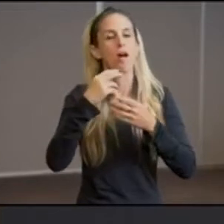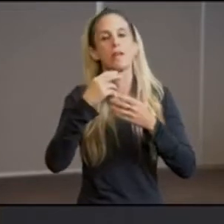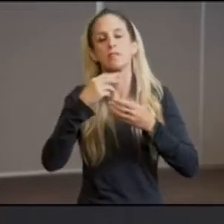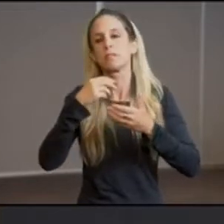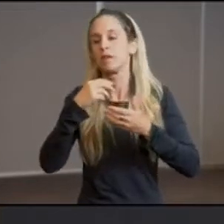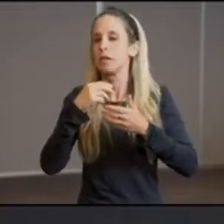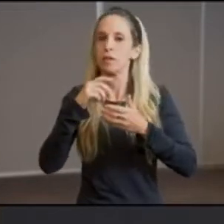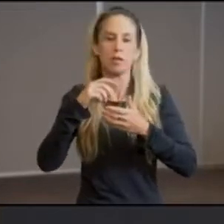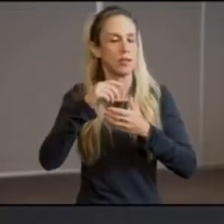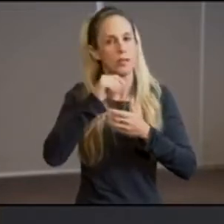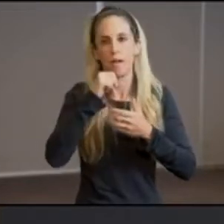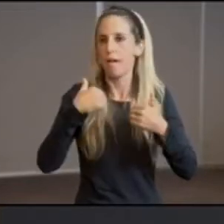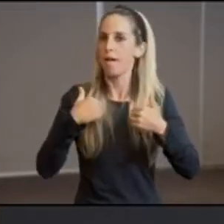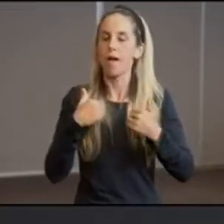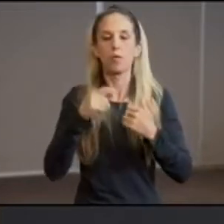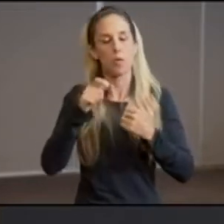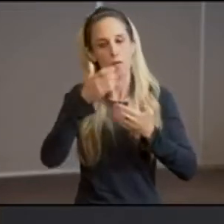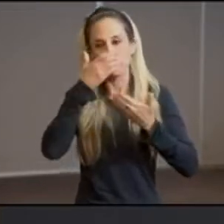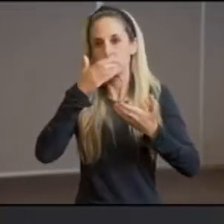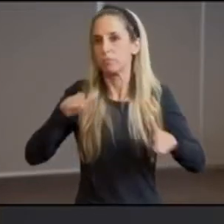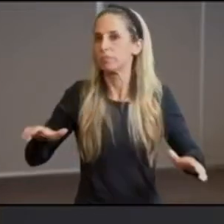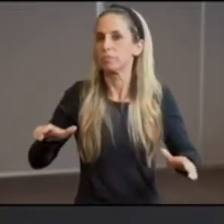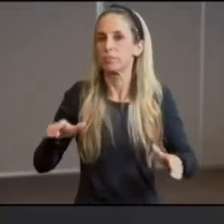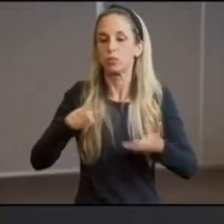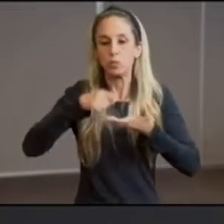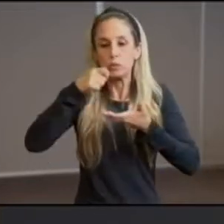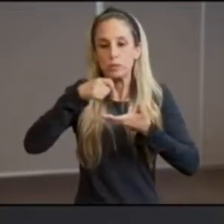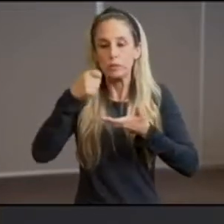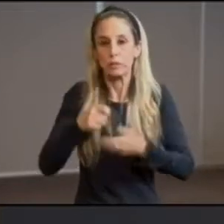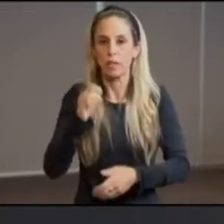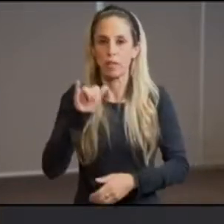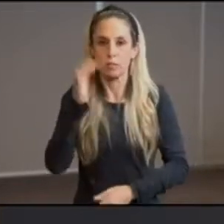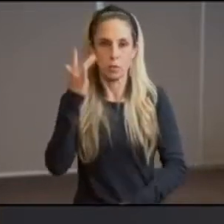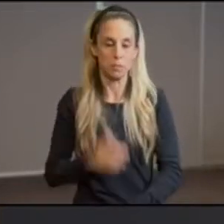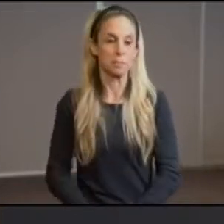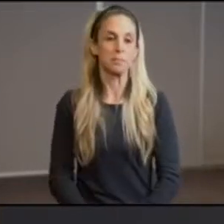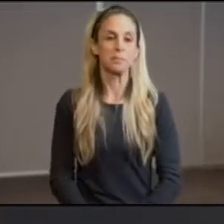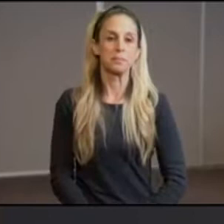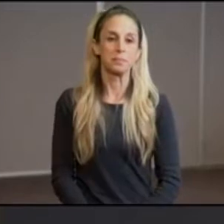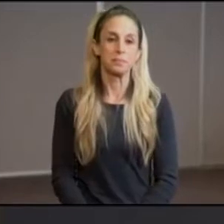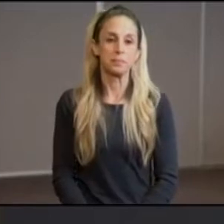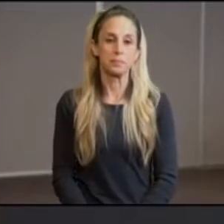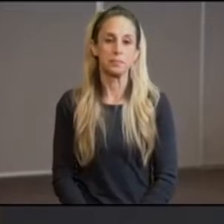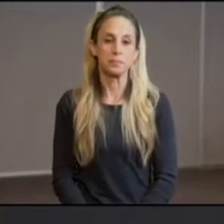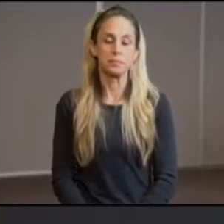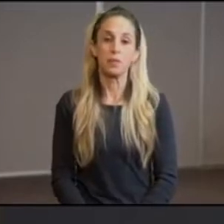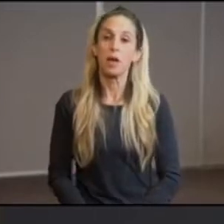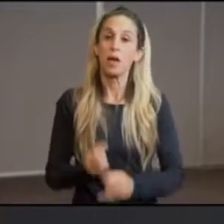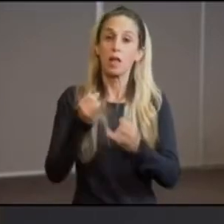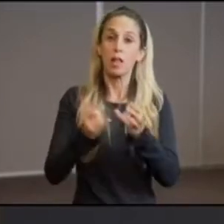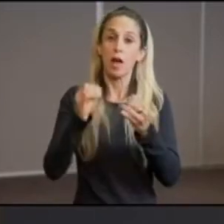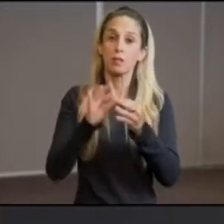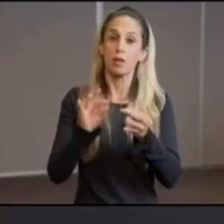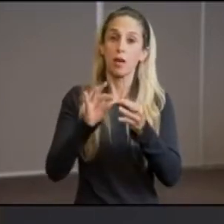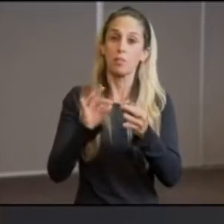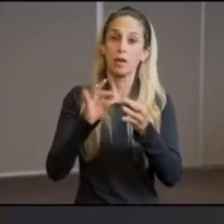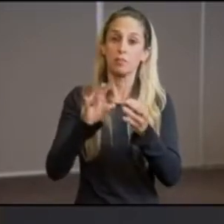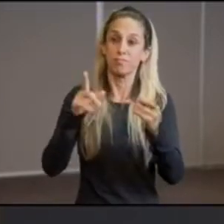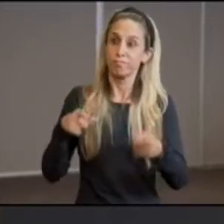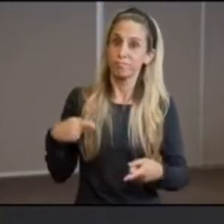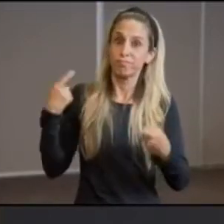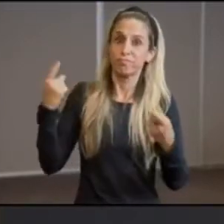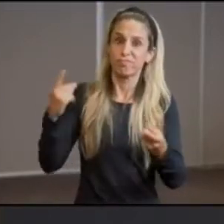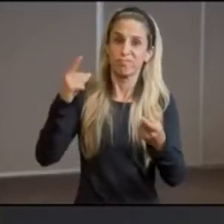your face covering to eat. The last thing that I want to say is that throughout this pandemic,